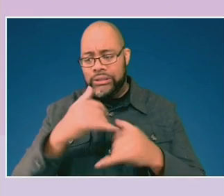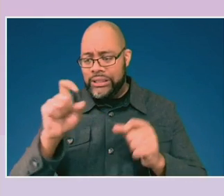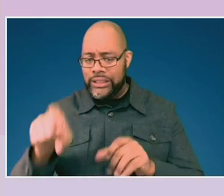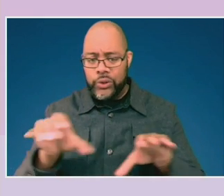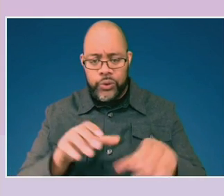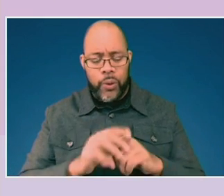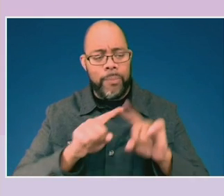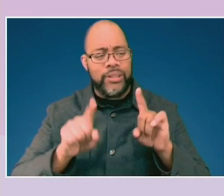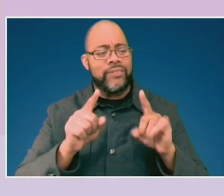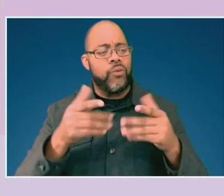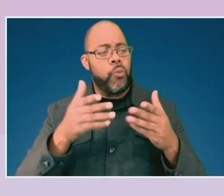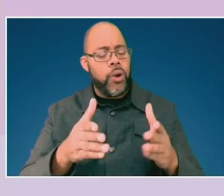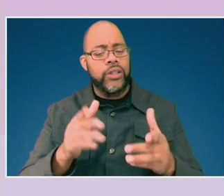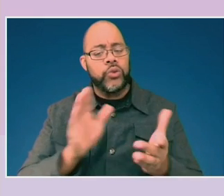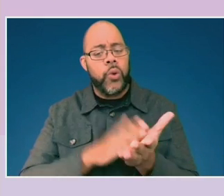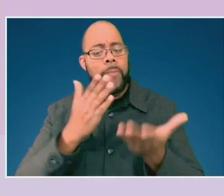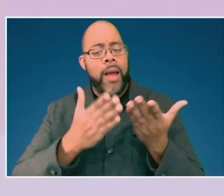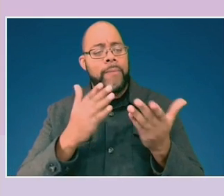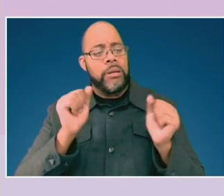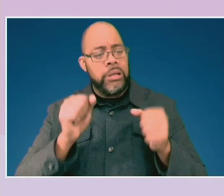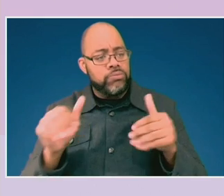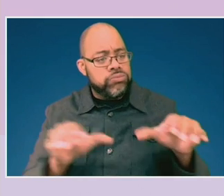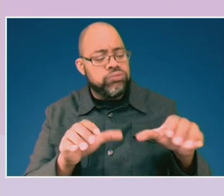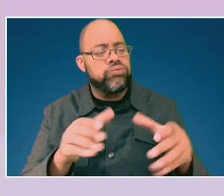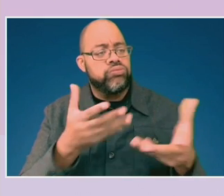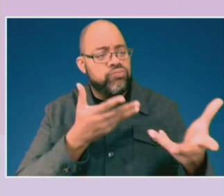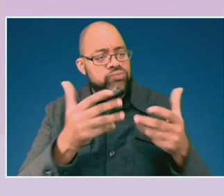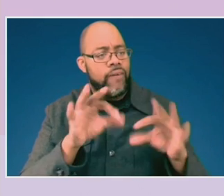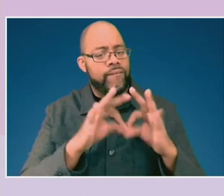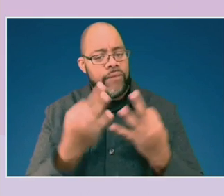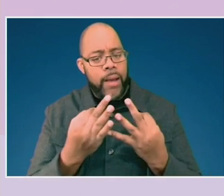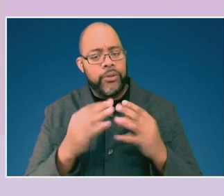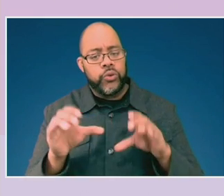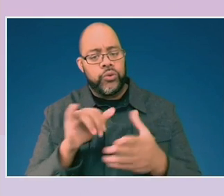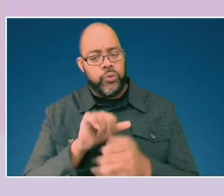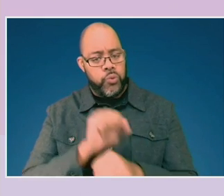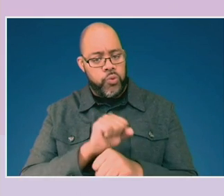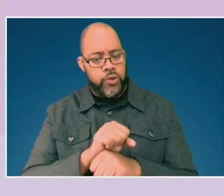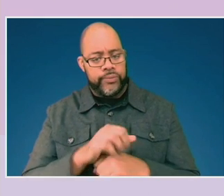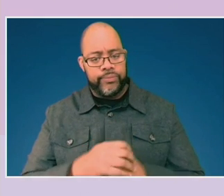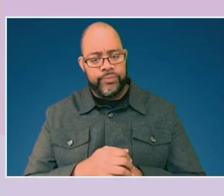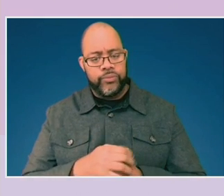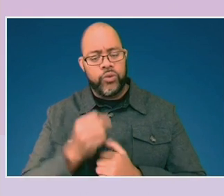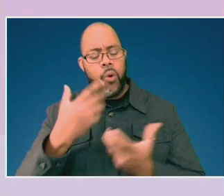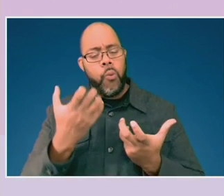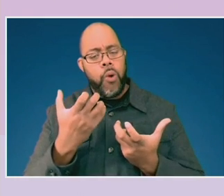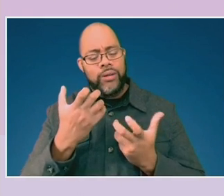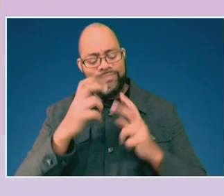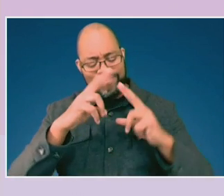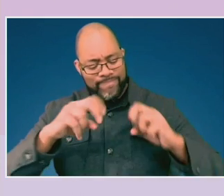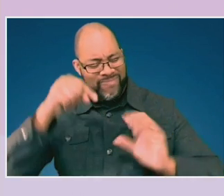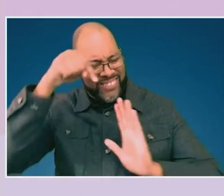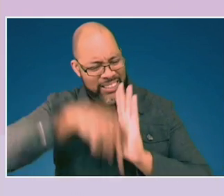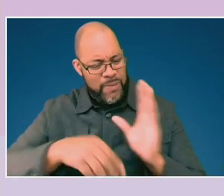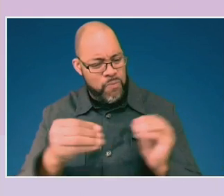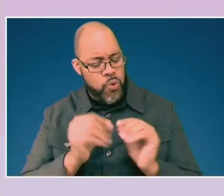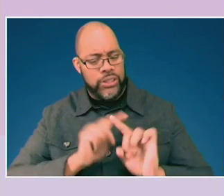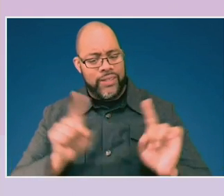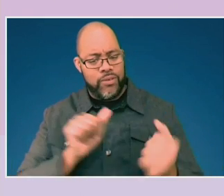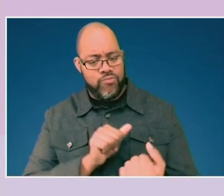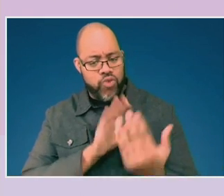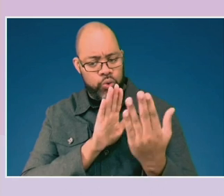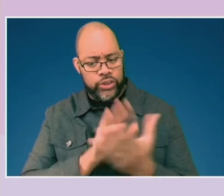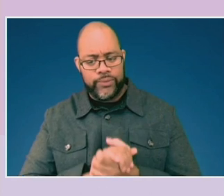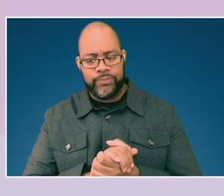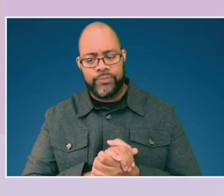different ways that a school might go about engaging families and doing this work. So I want to dig more into the different approaches. So